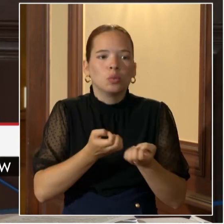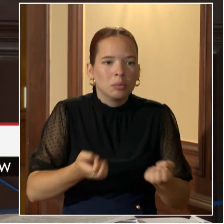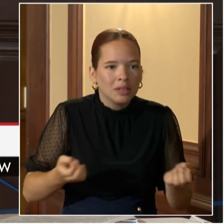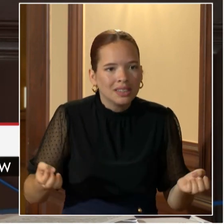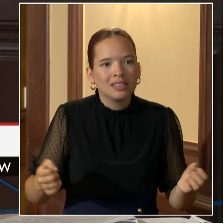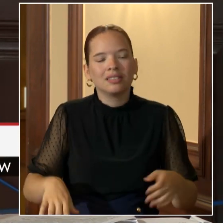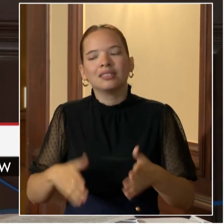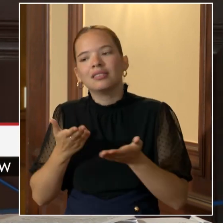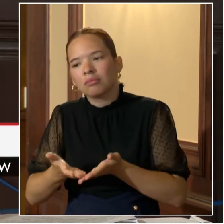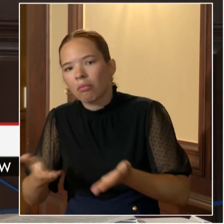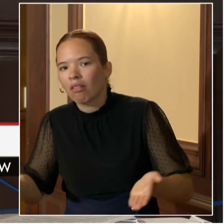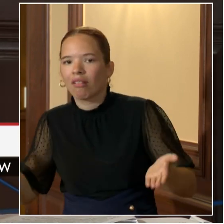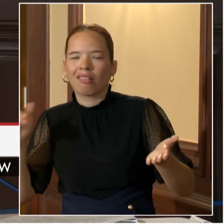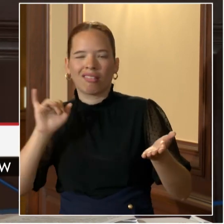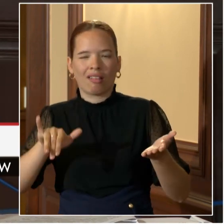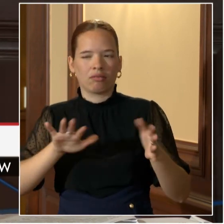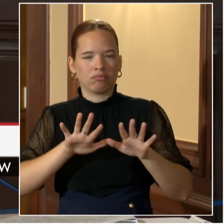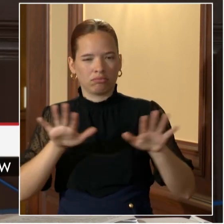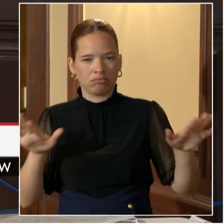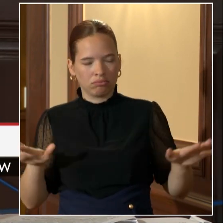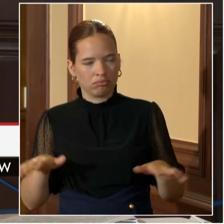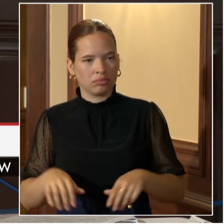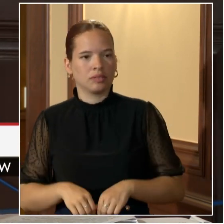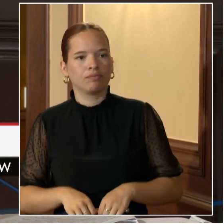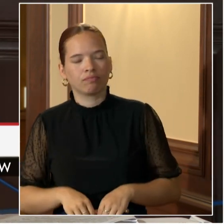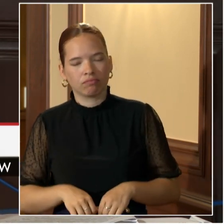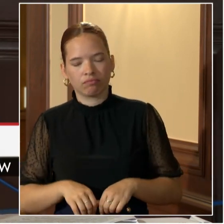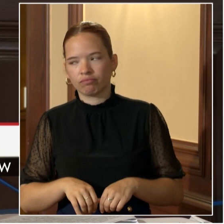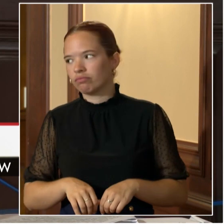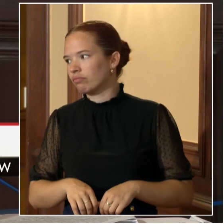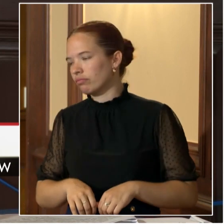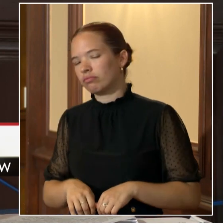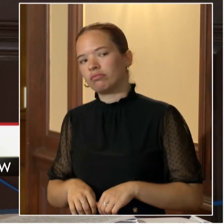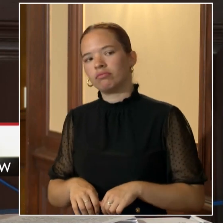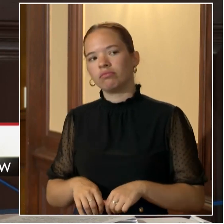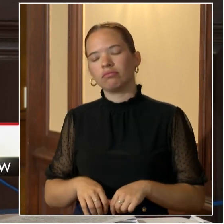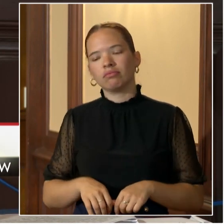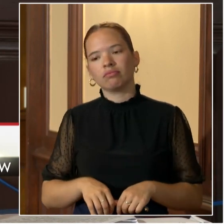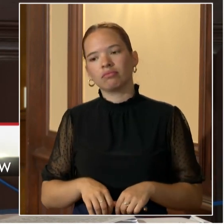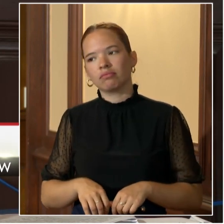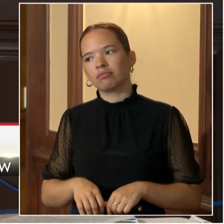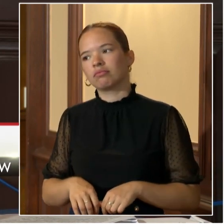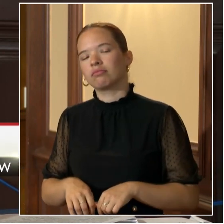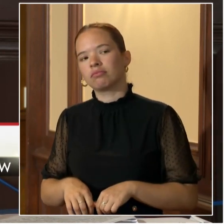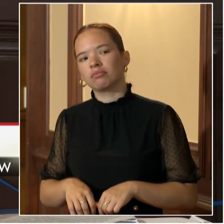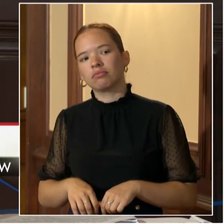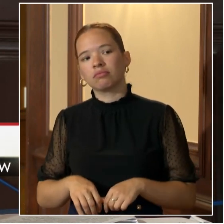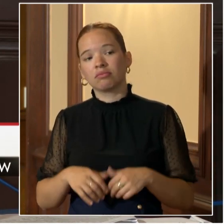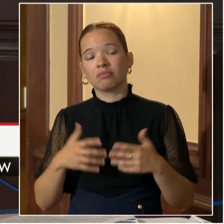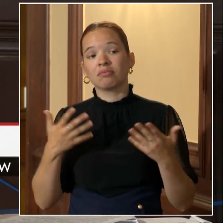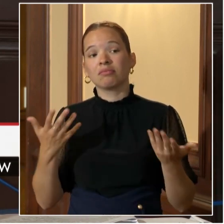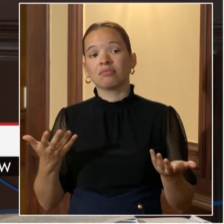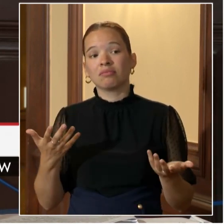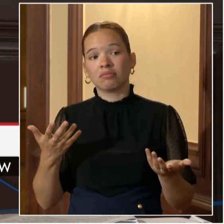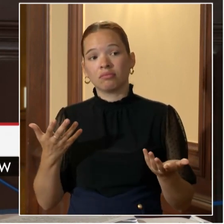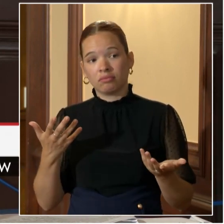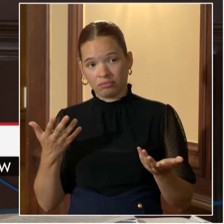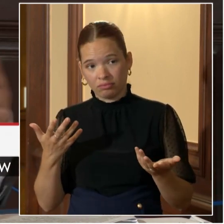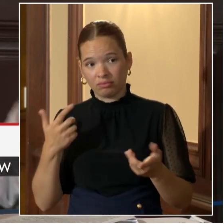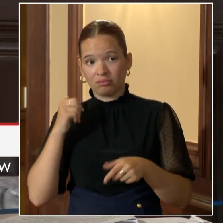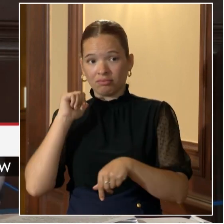Traditionally, the delegation, ever since we initiated the commission programming, the delegation has come